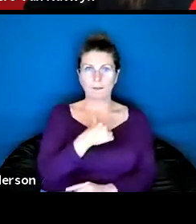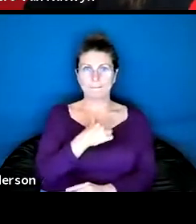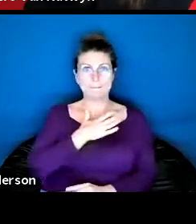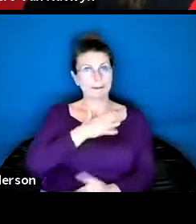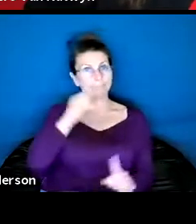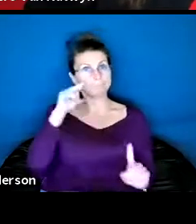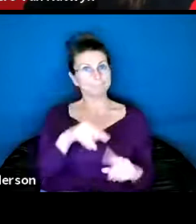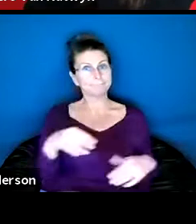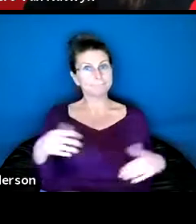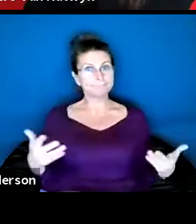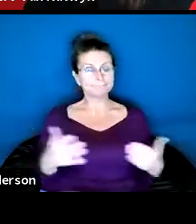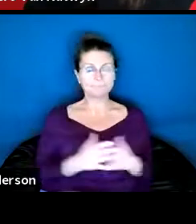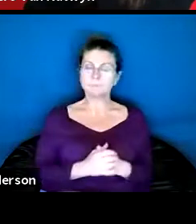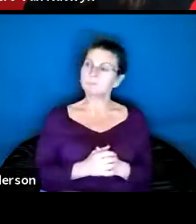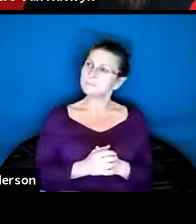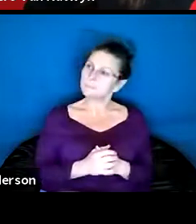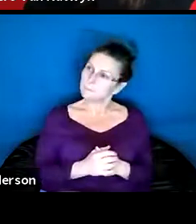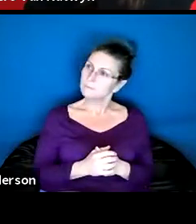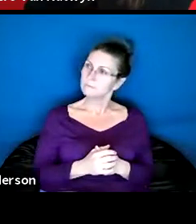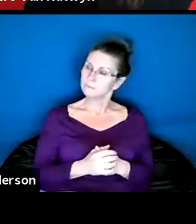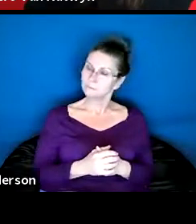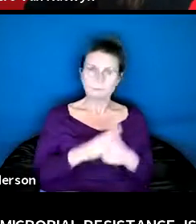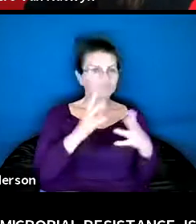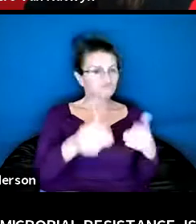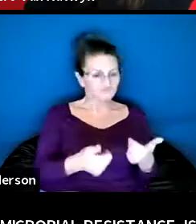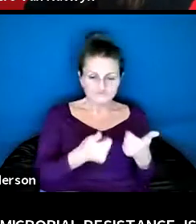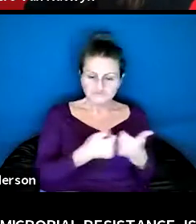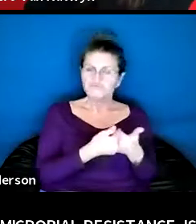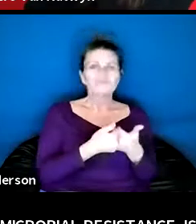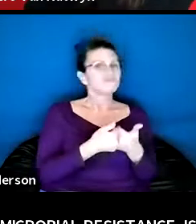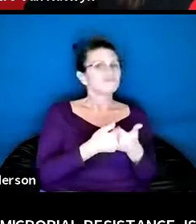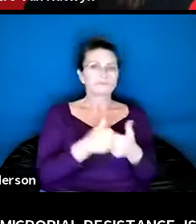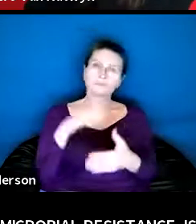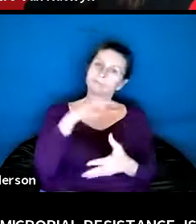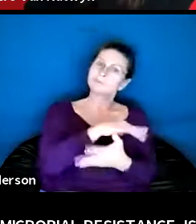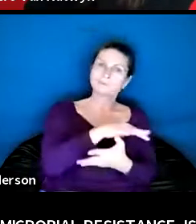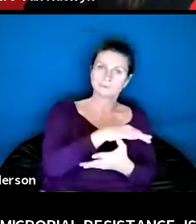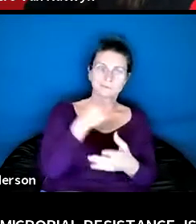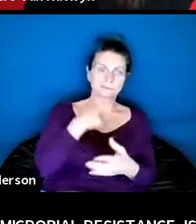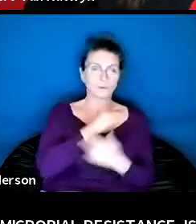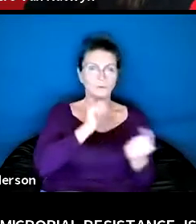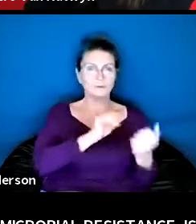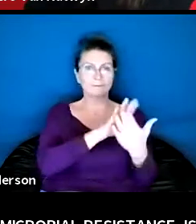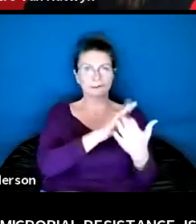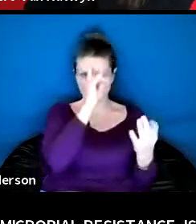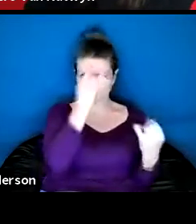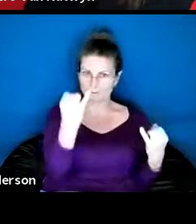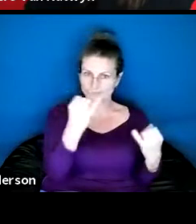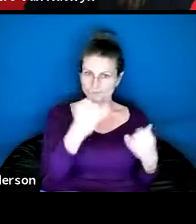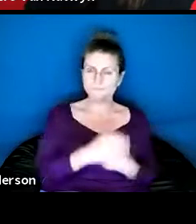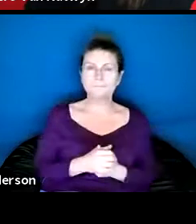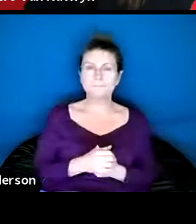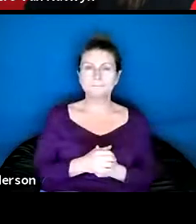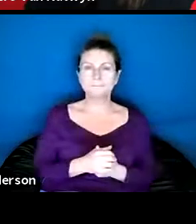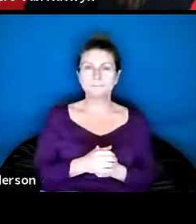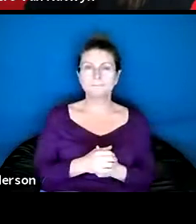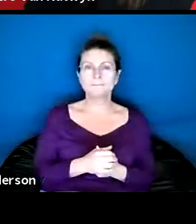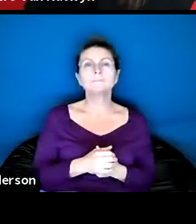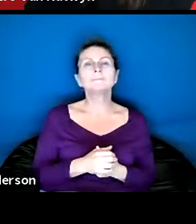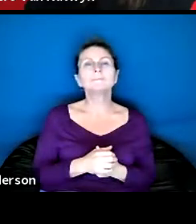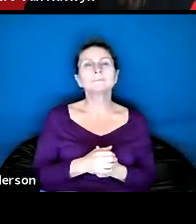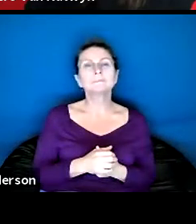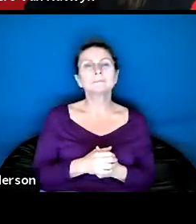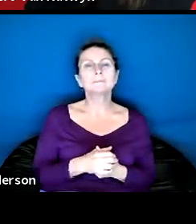of the defining challenges that we currently face right now. And I say that because this is